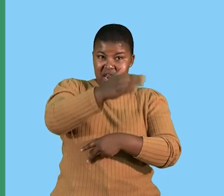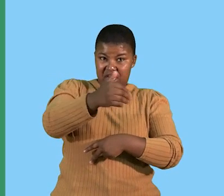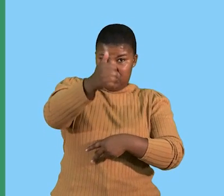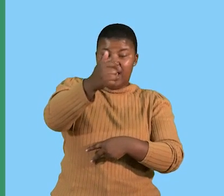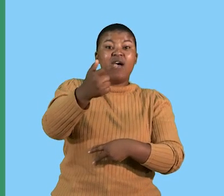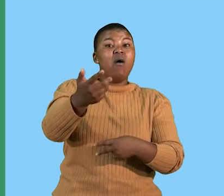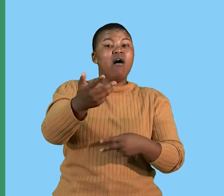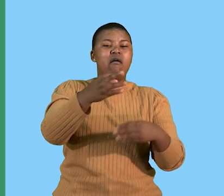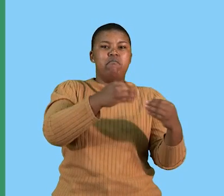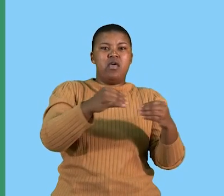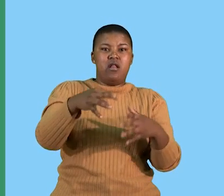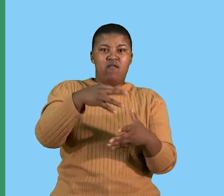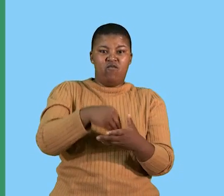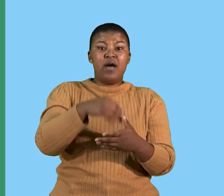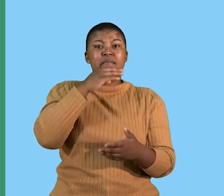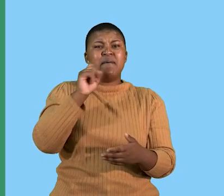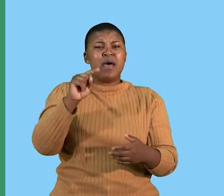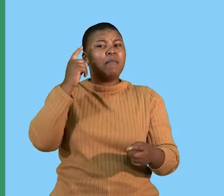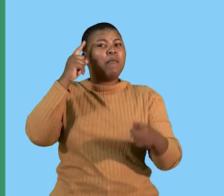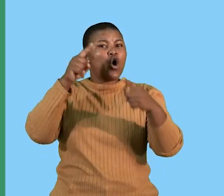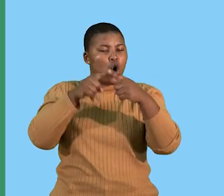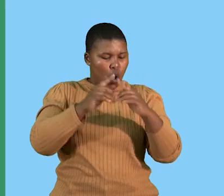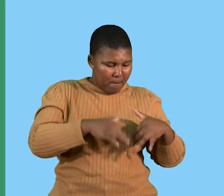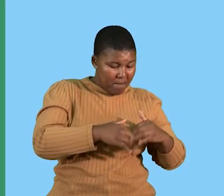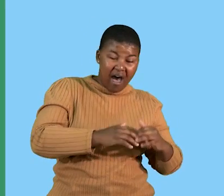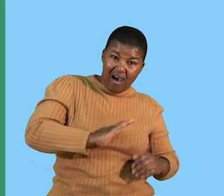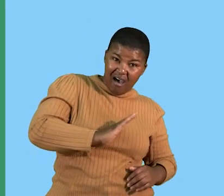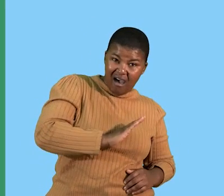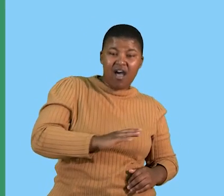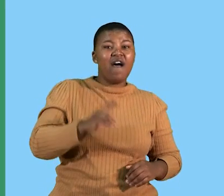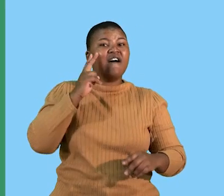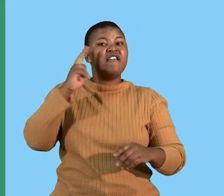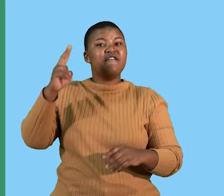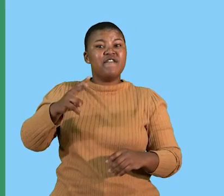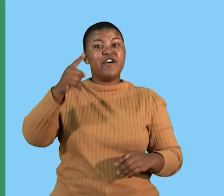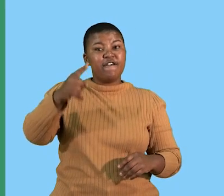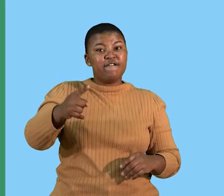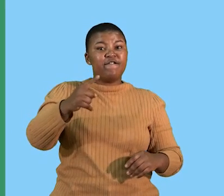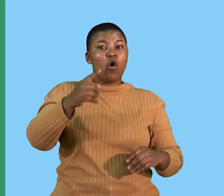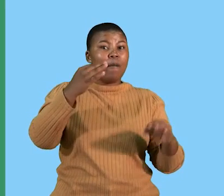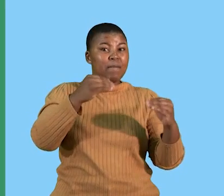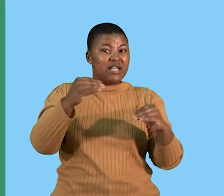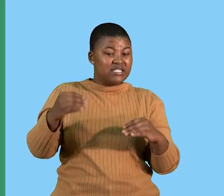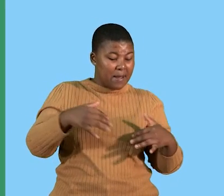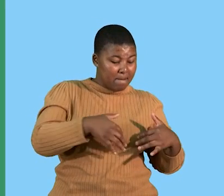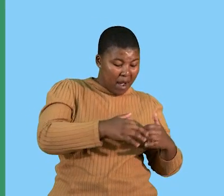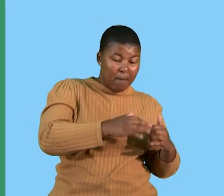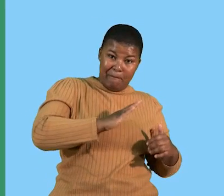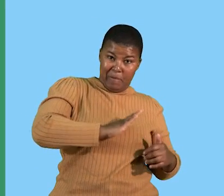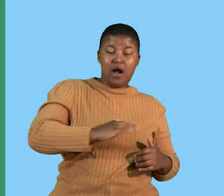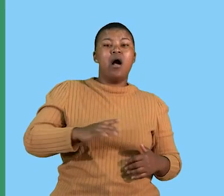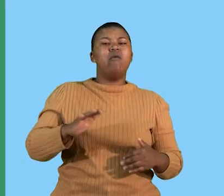the direction for the business. So they set the goals and the vision for the business and what the business is